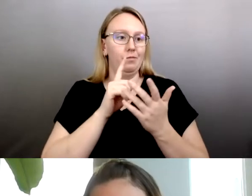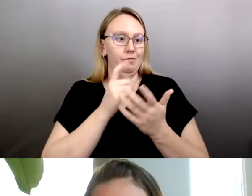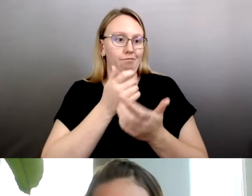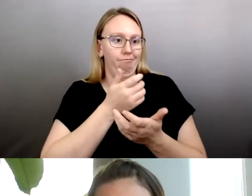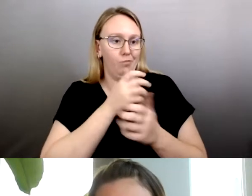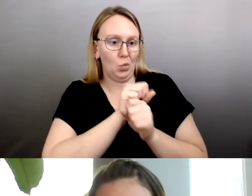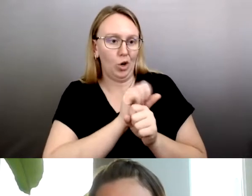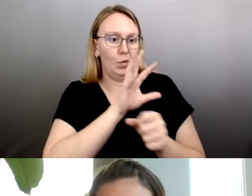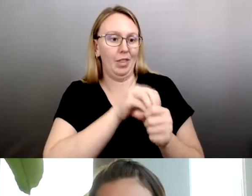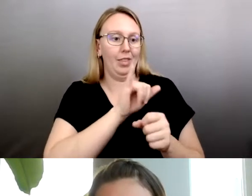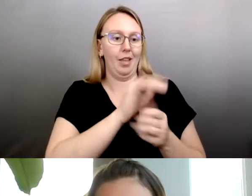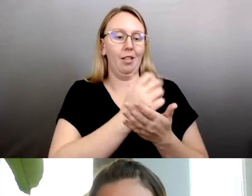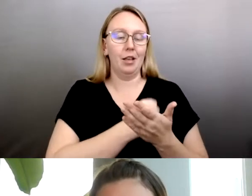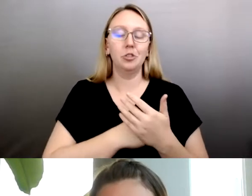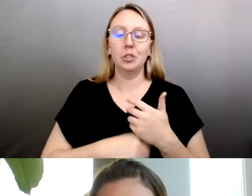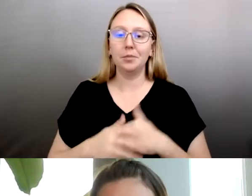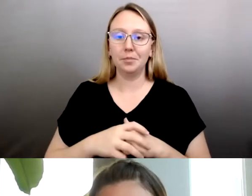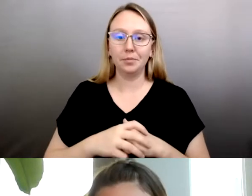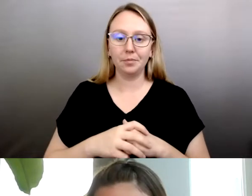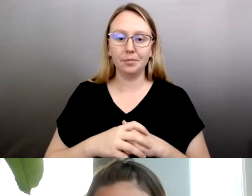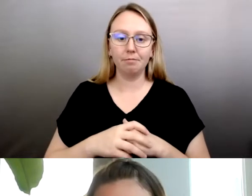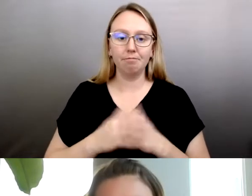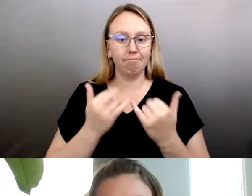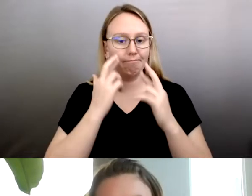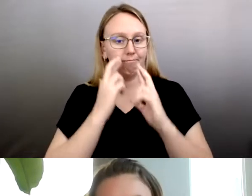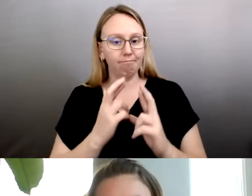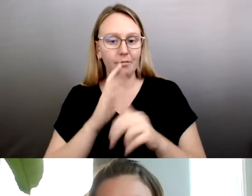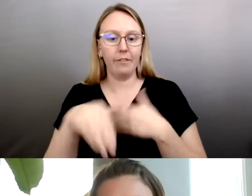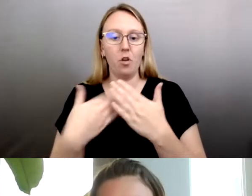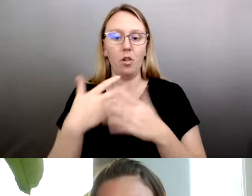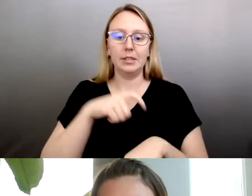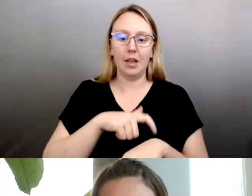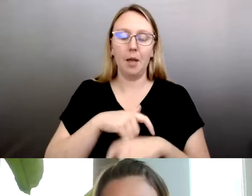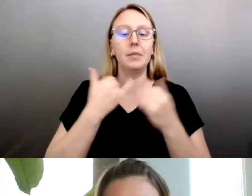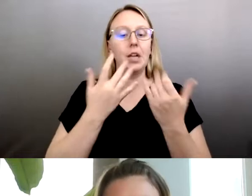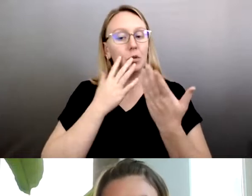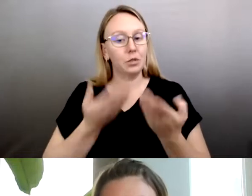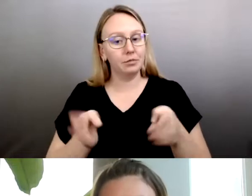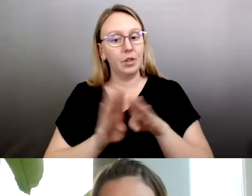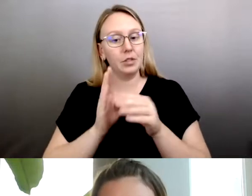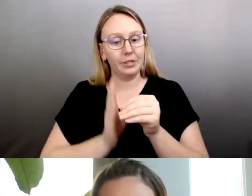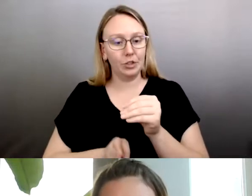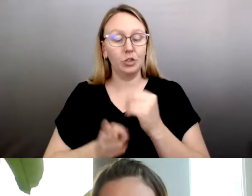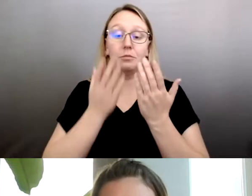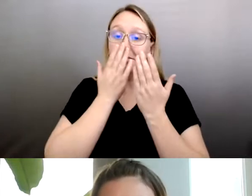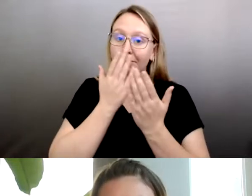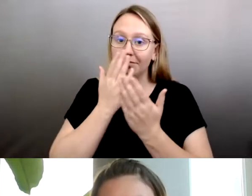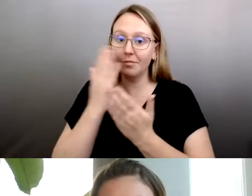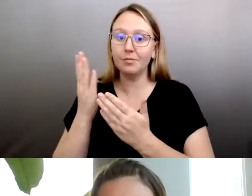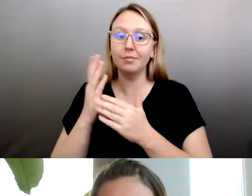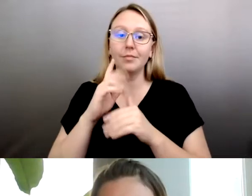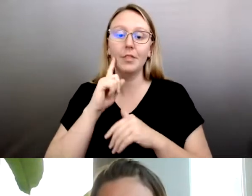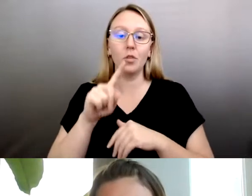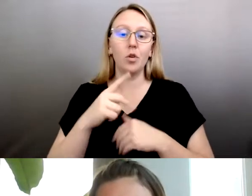collection. Well, so out of respect of everyone's time, I'm going to close this out. So thank you all so much